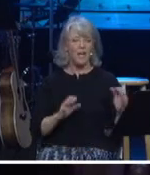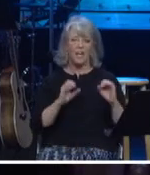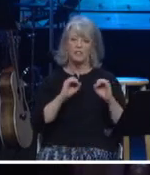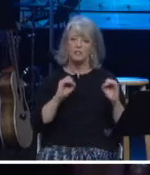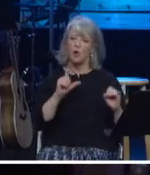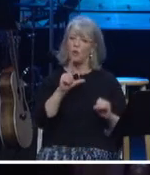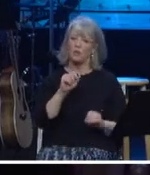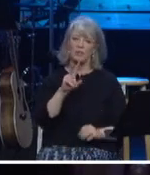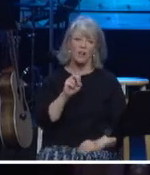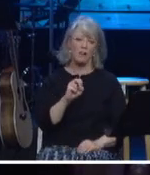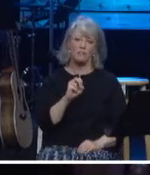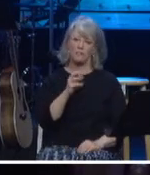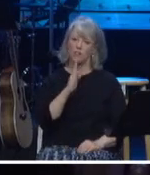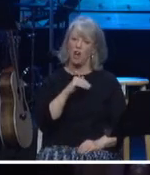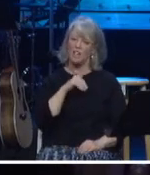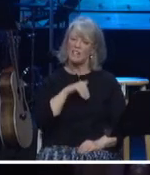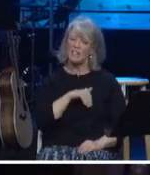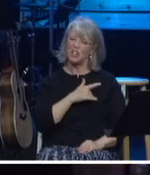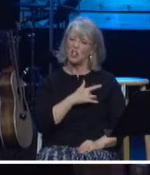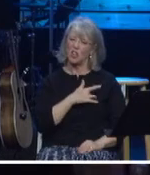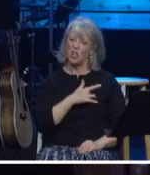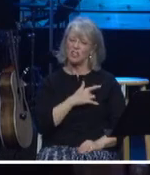in themselves.